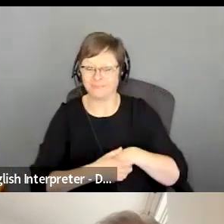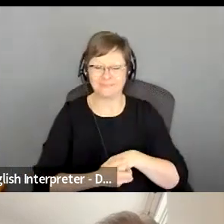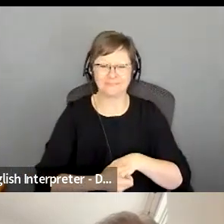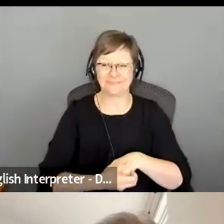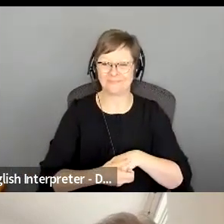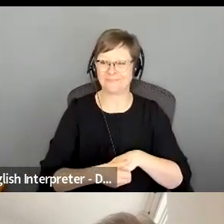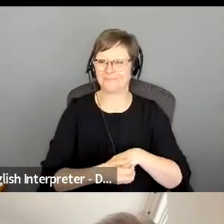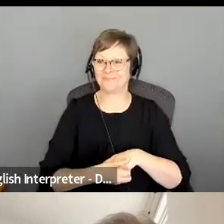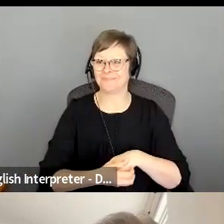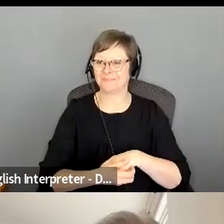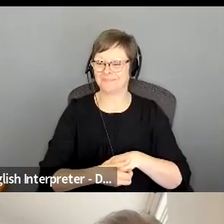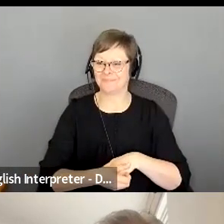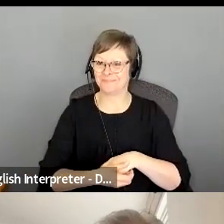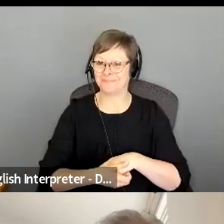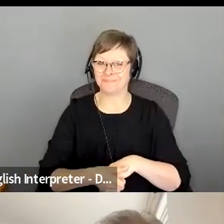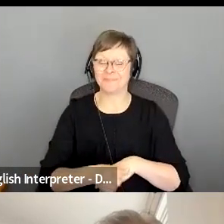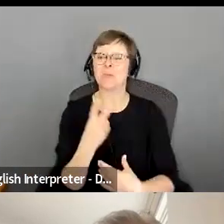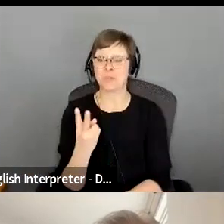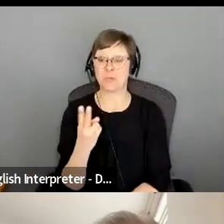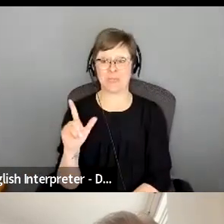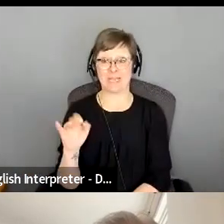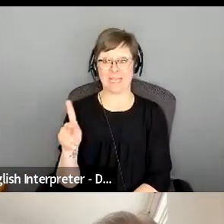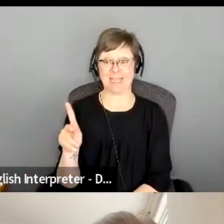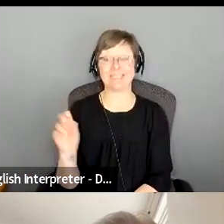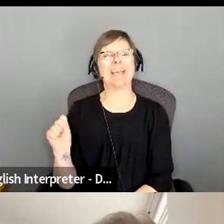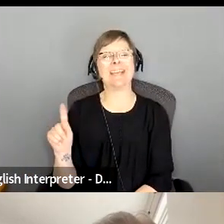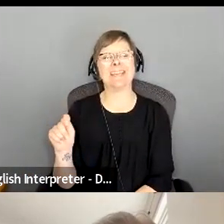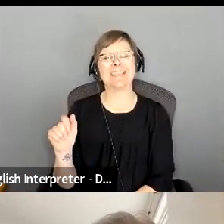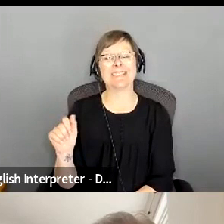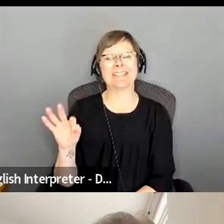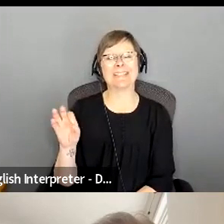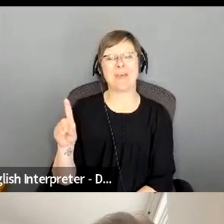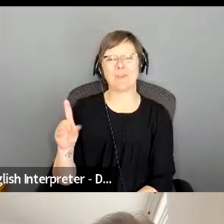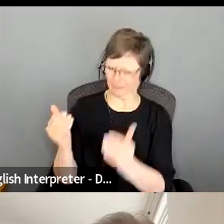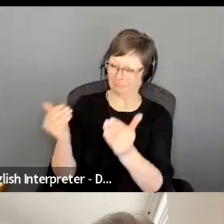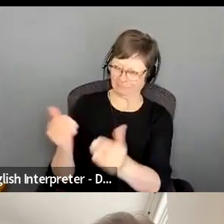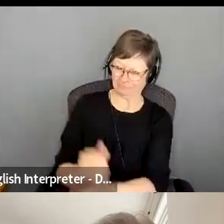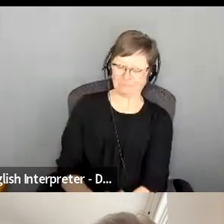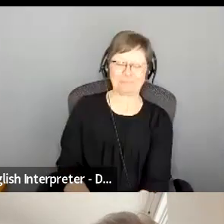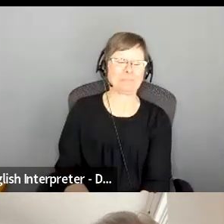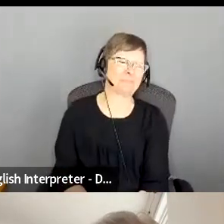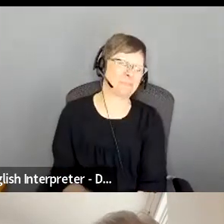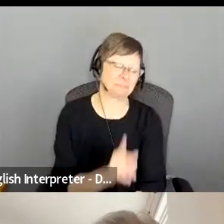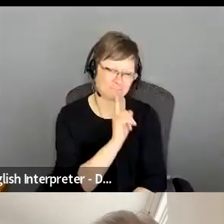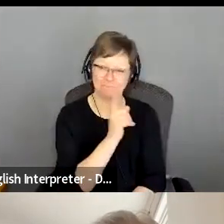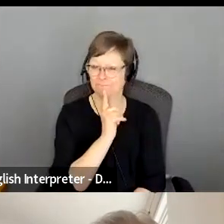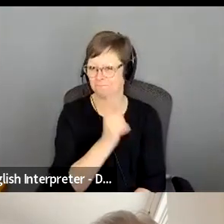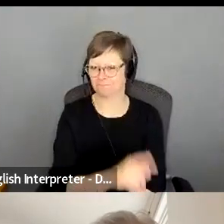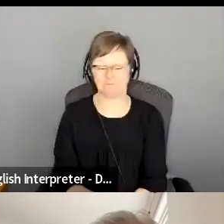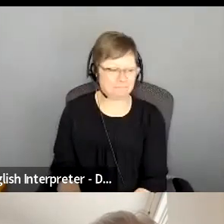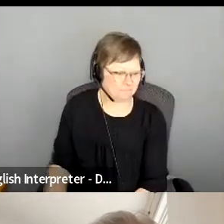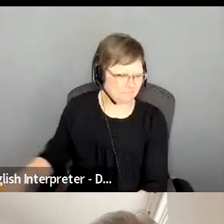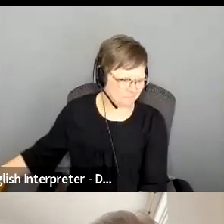So here are our two links, and Stafford, please continue. Oh, sure. Yeah. I have to